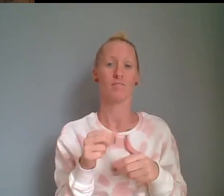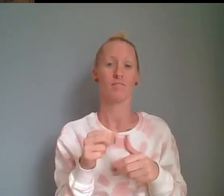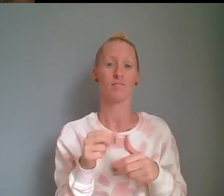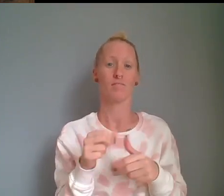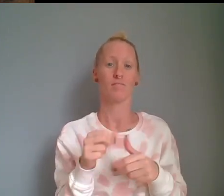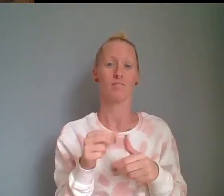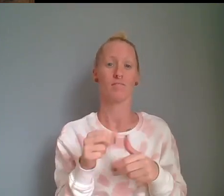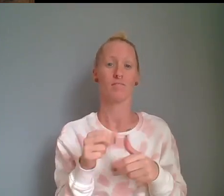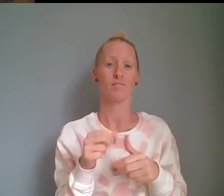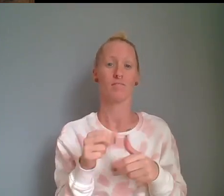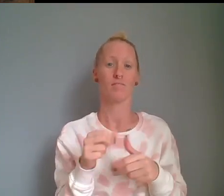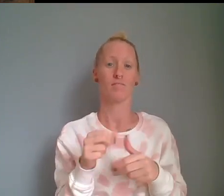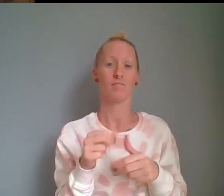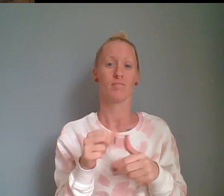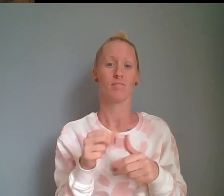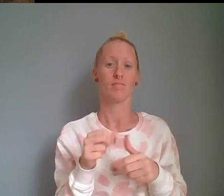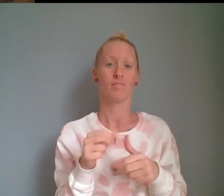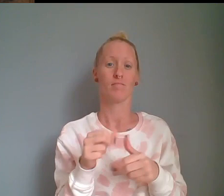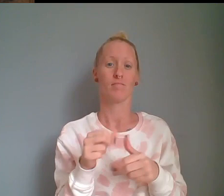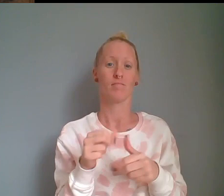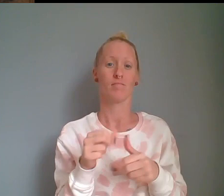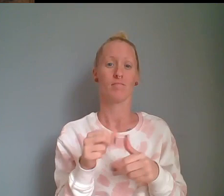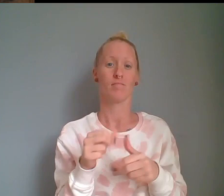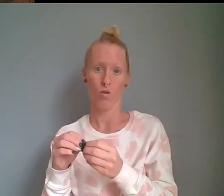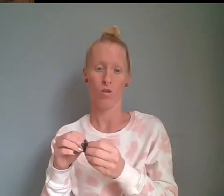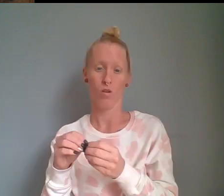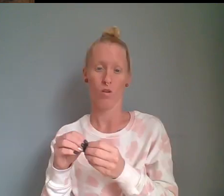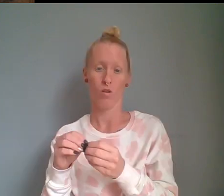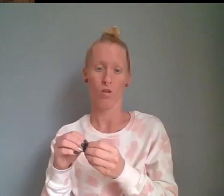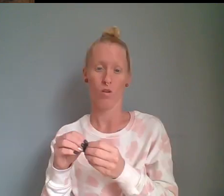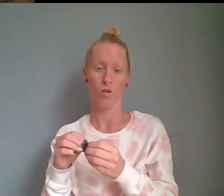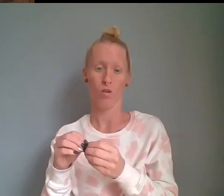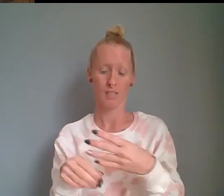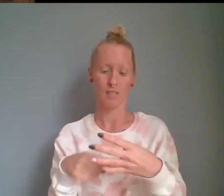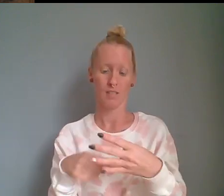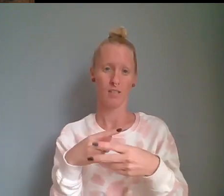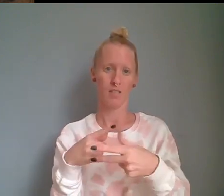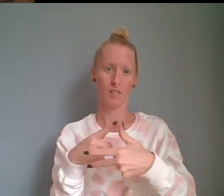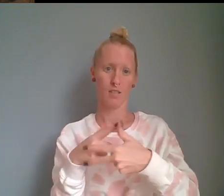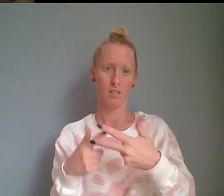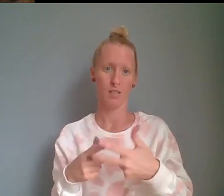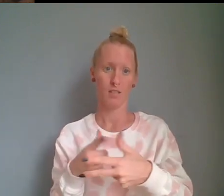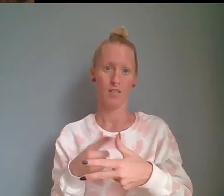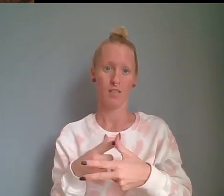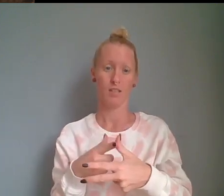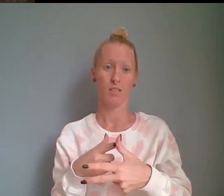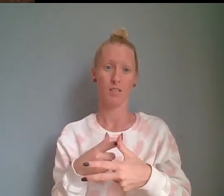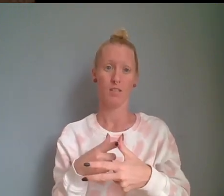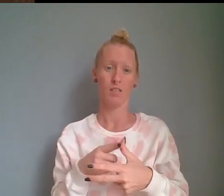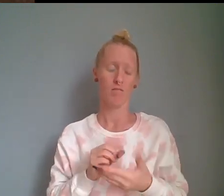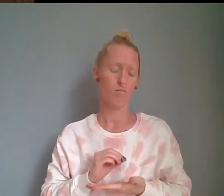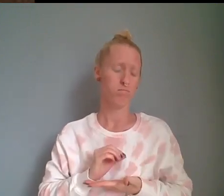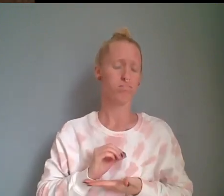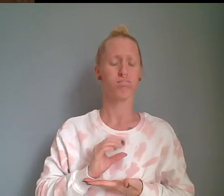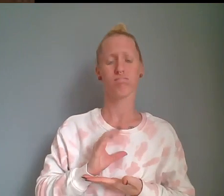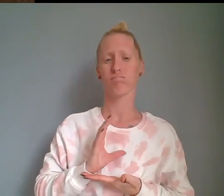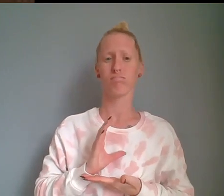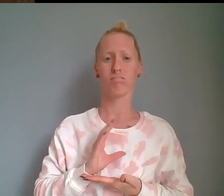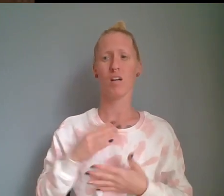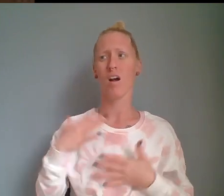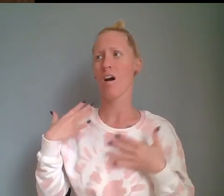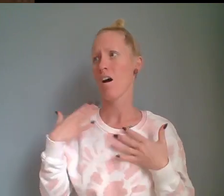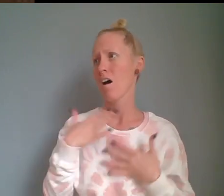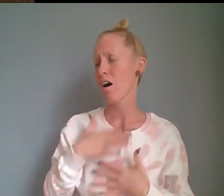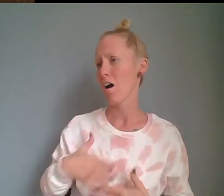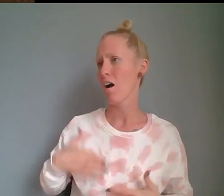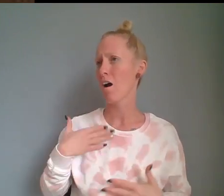person has to have 3 or more of the following symptoms. First, inflated self-esteem or grandiosity. The individual may feel as though